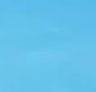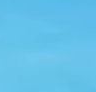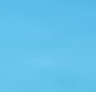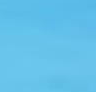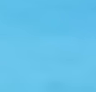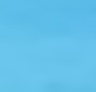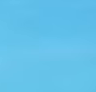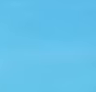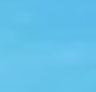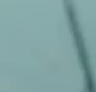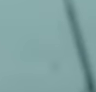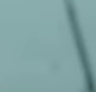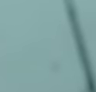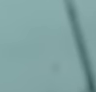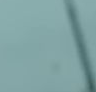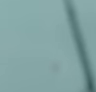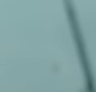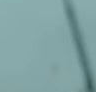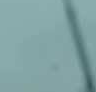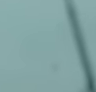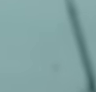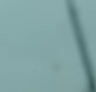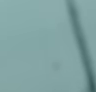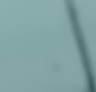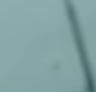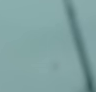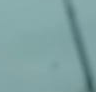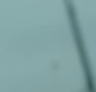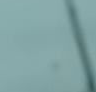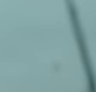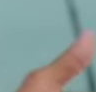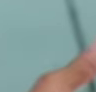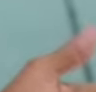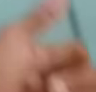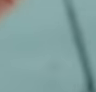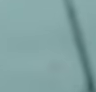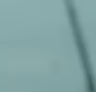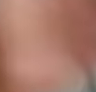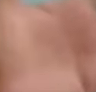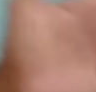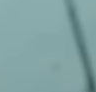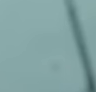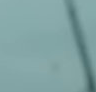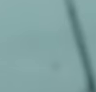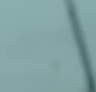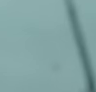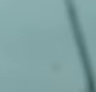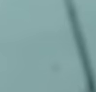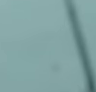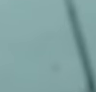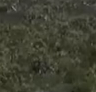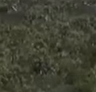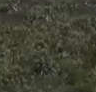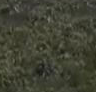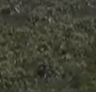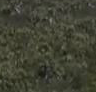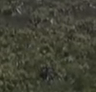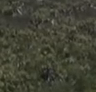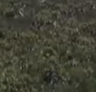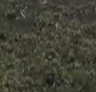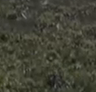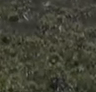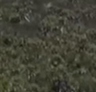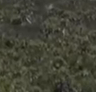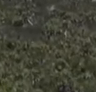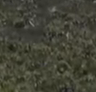everyone mouth drops open. Been around the world, they say, but they never seen nothing as beautiful as through the snakes.